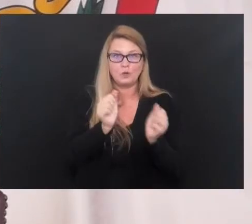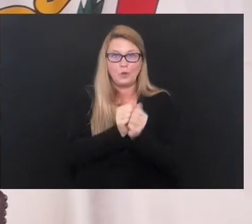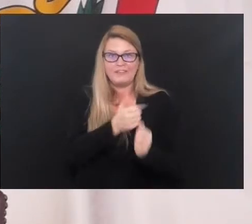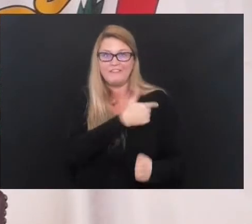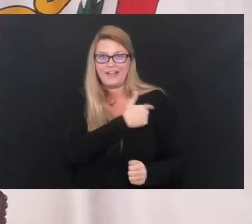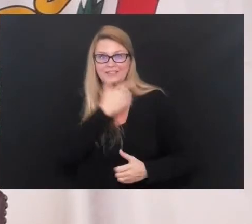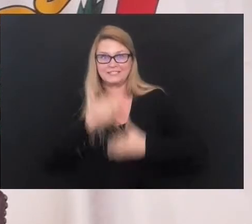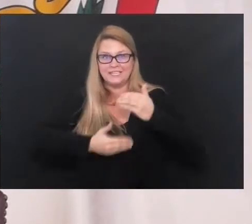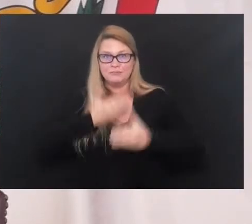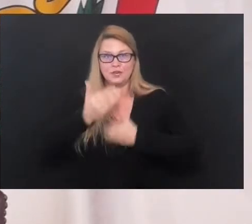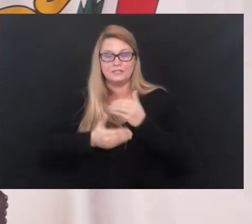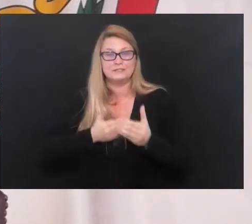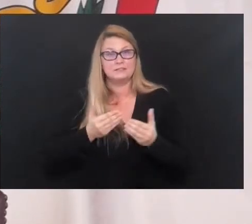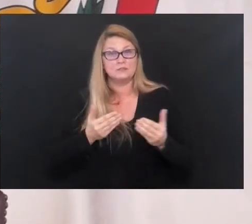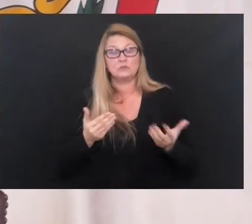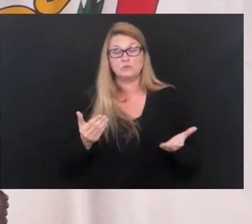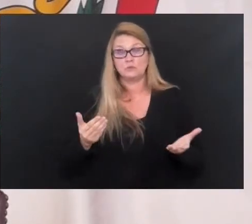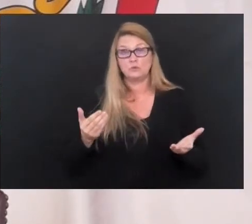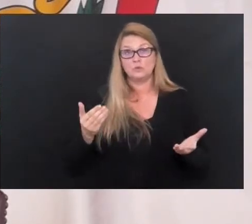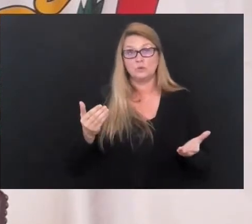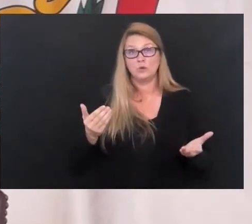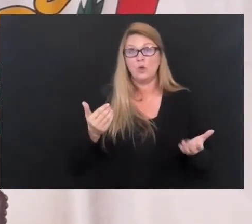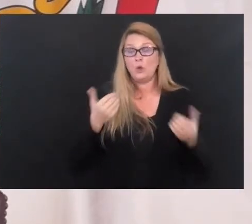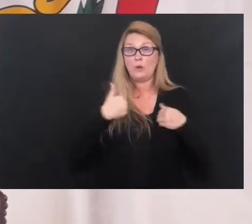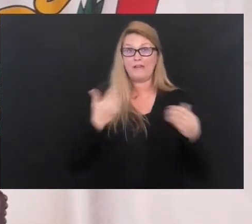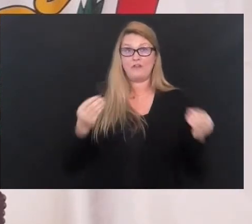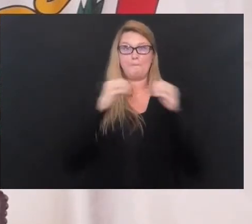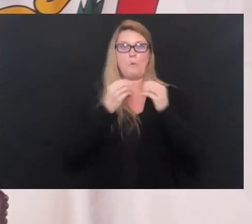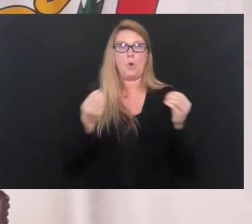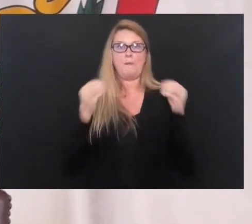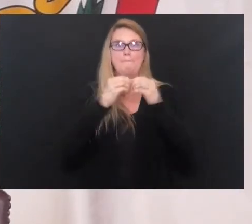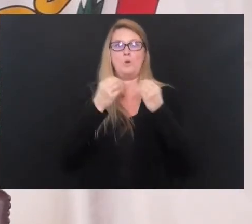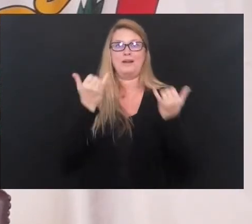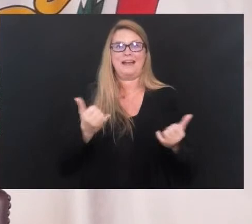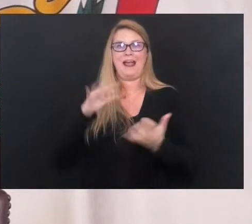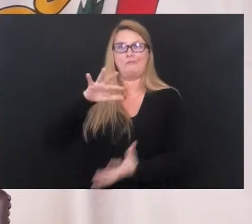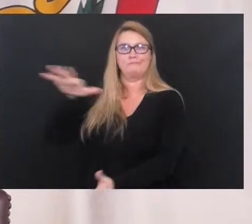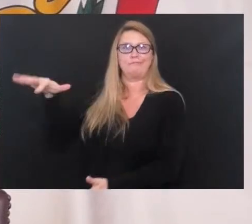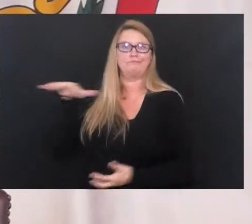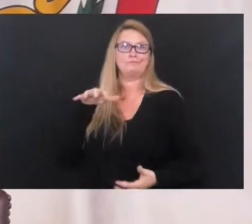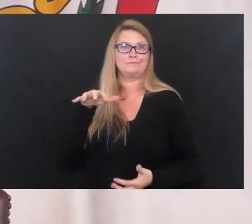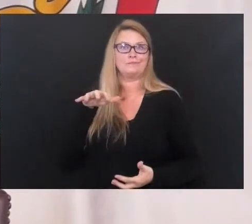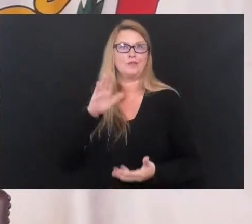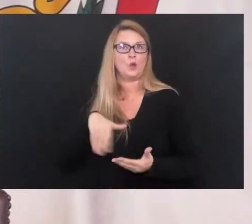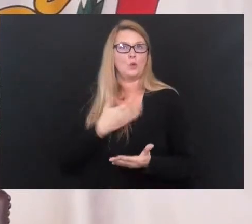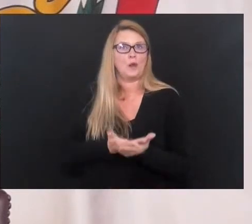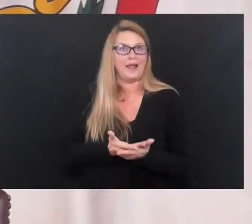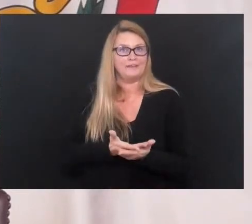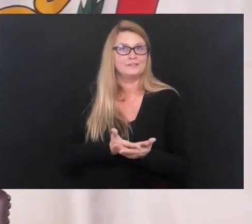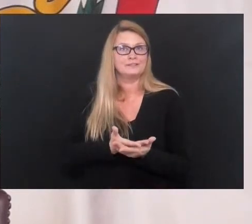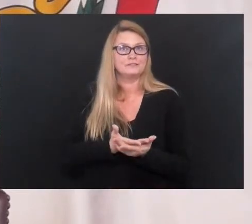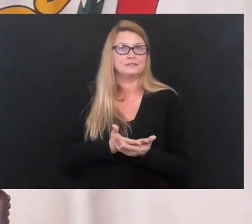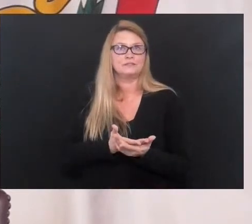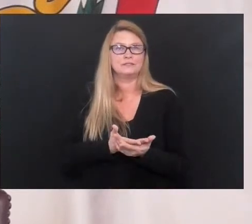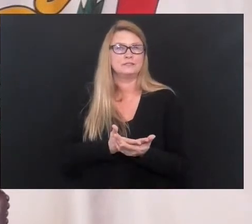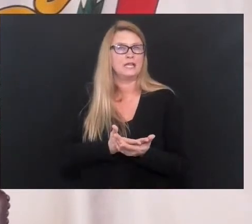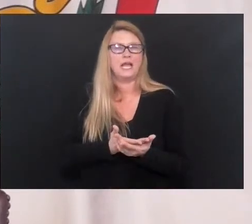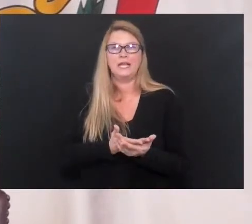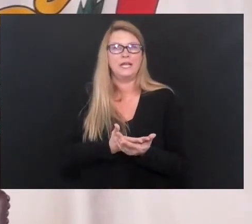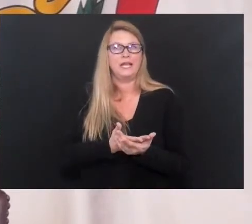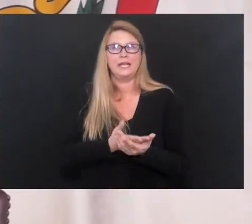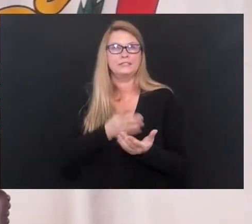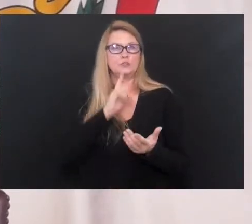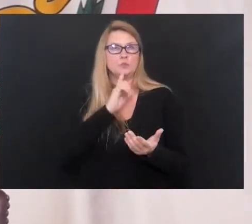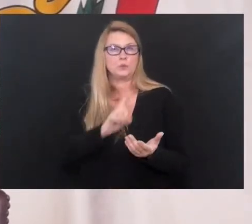vaccination process. You know, as we have more and more vaccines, you know, it is something, it is just great